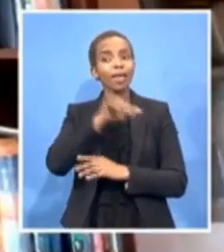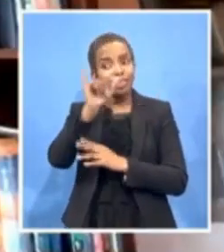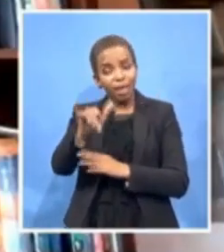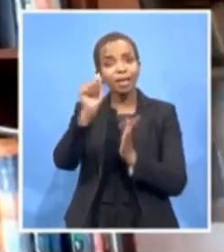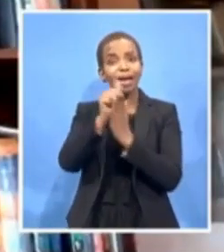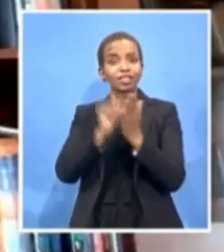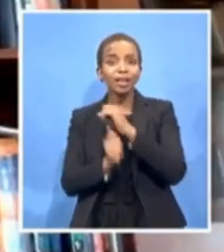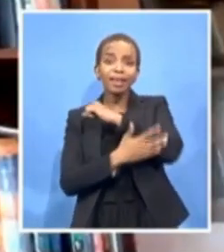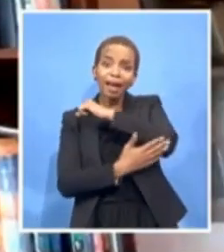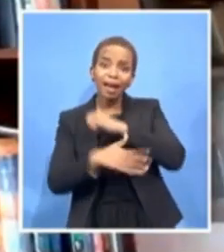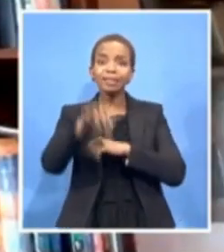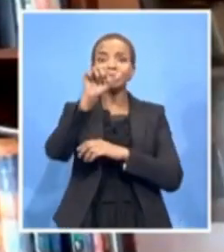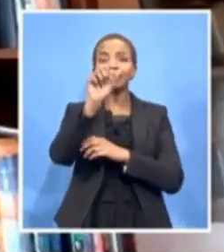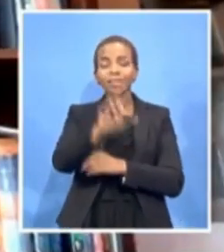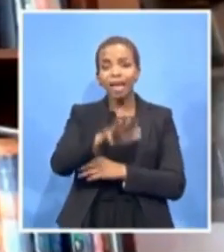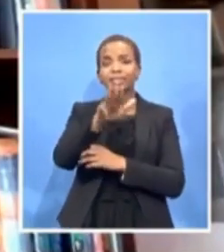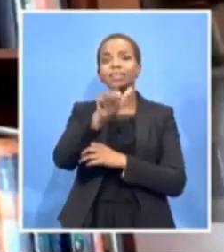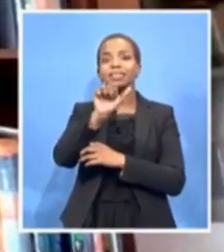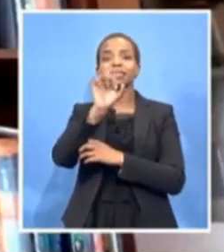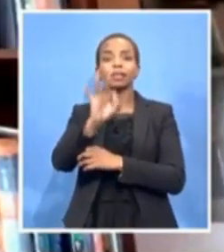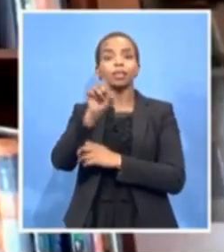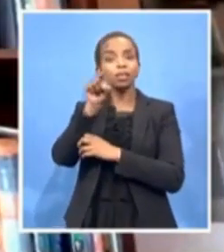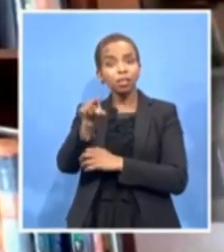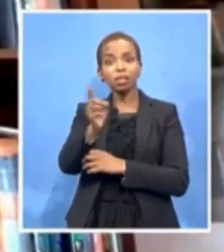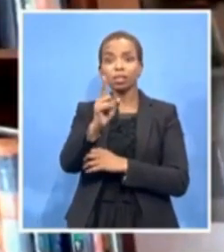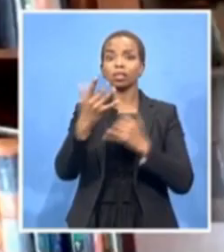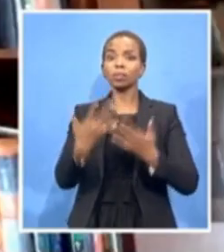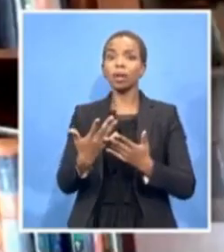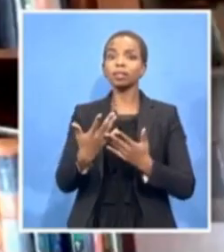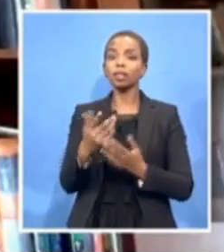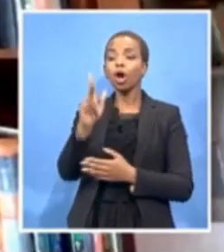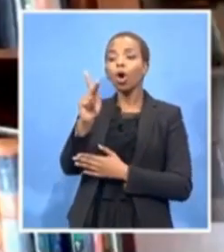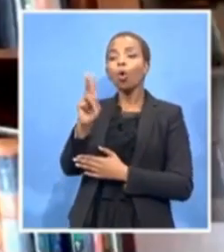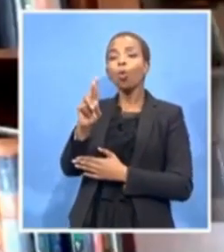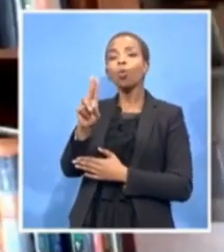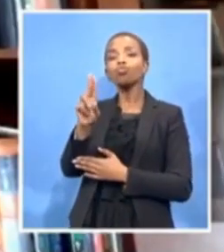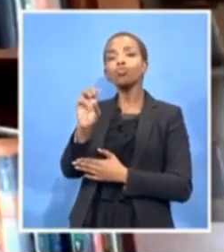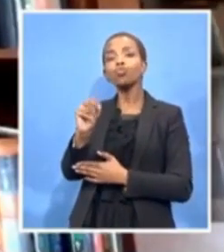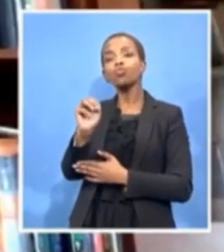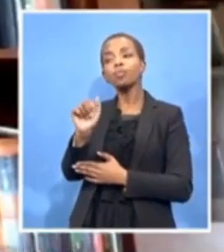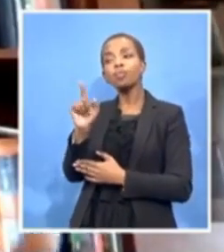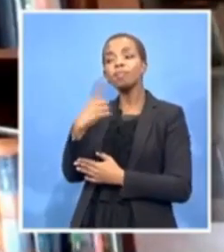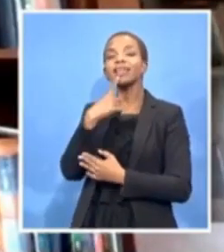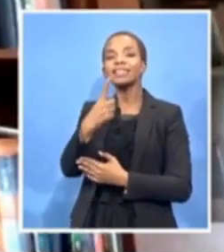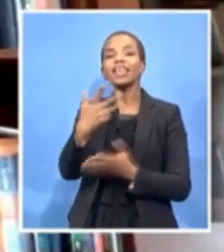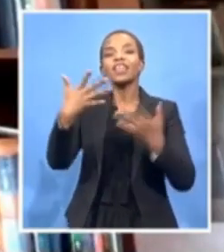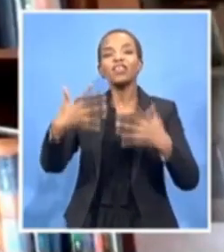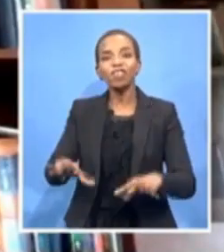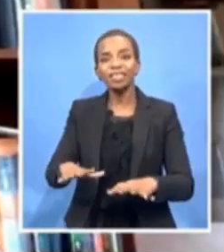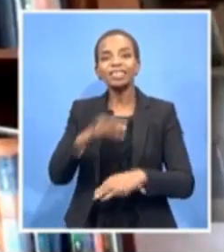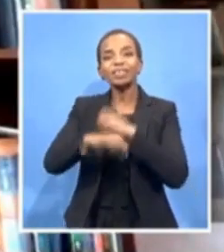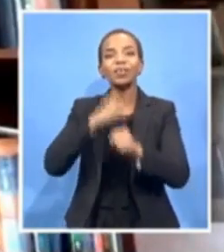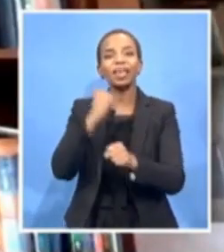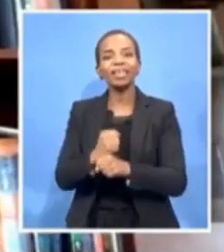rehash of what Kwame Nkrumah was saying in the 1960s. So that today, when we